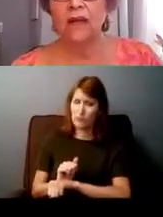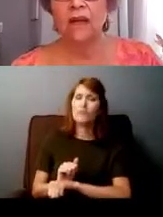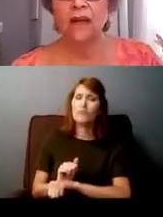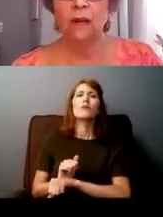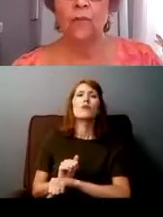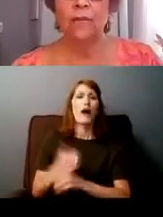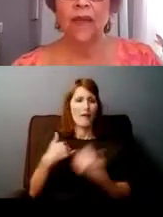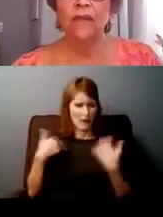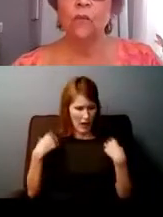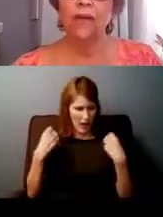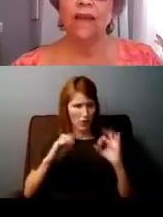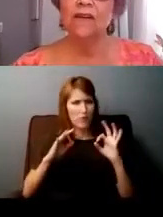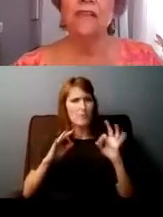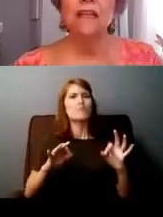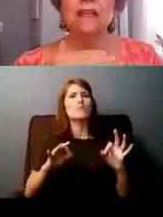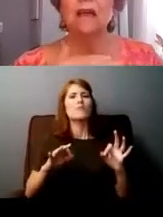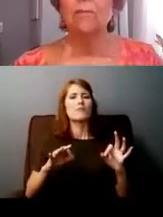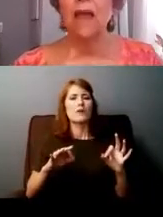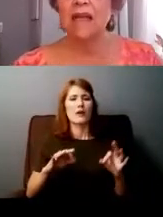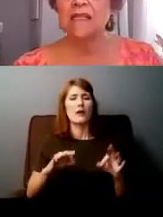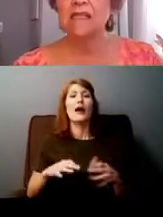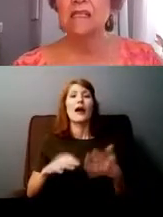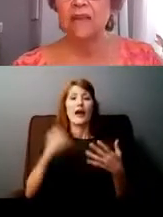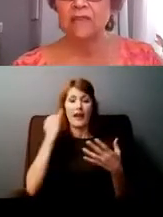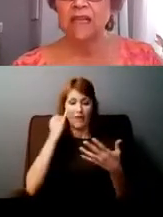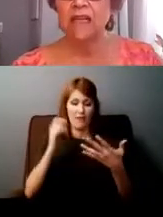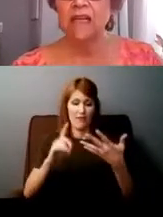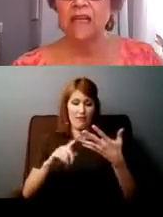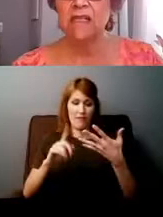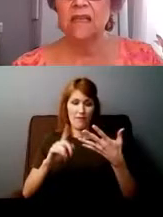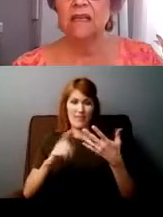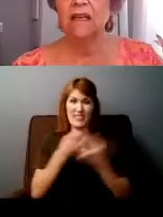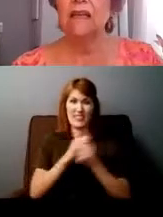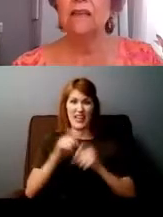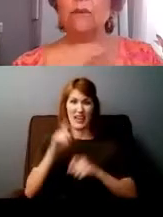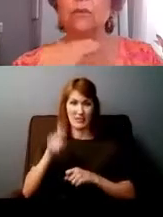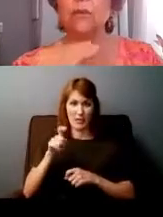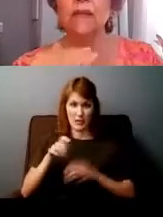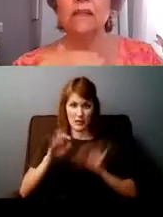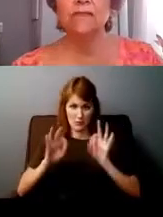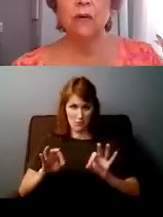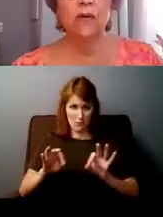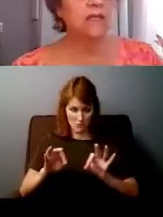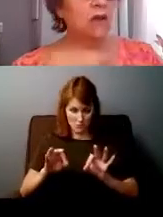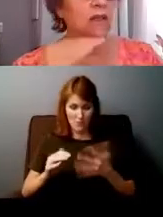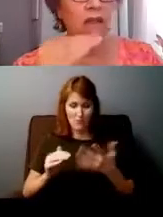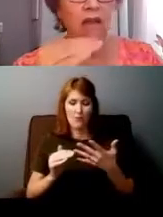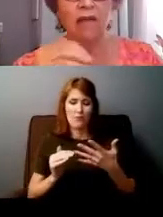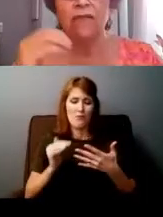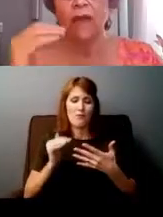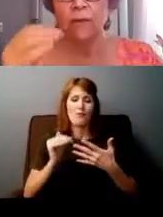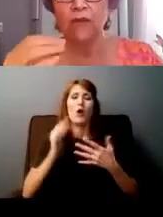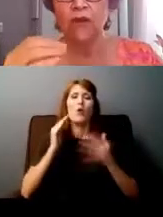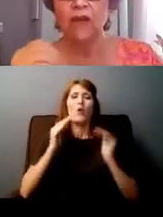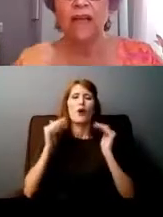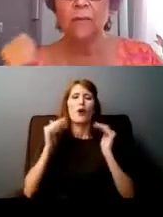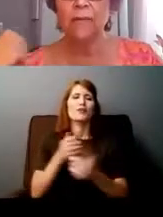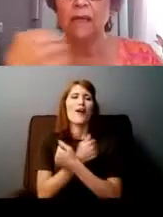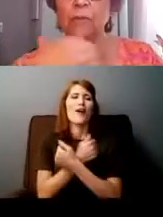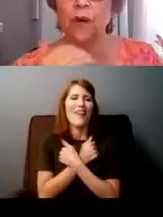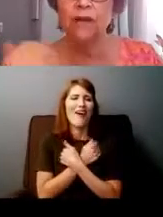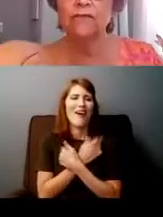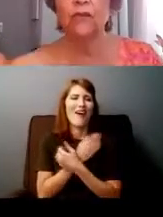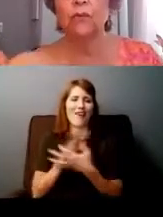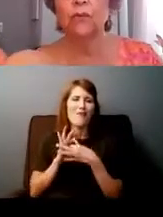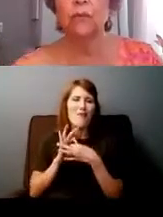health. And then if they can get past the safety needs, then they really focus on love and belonging,